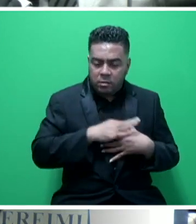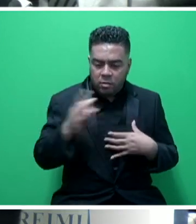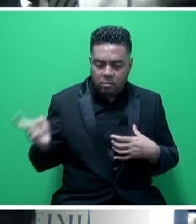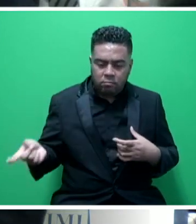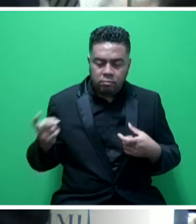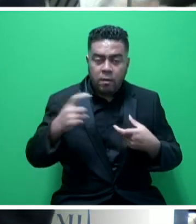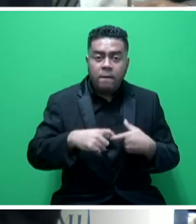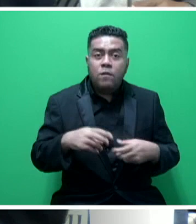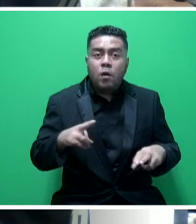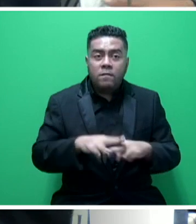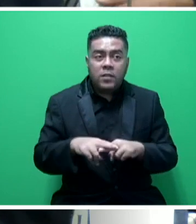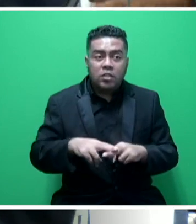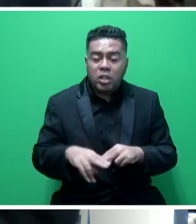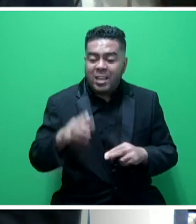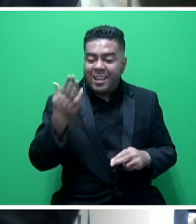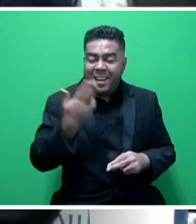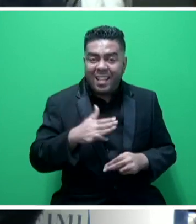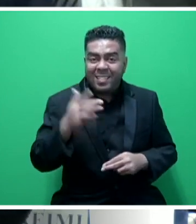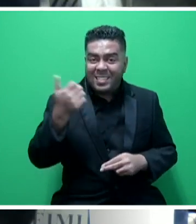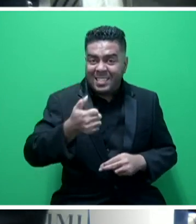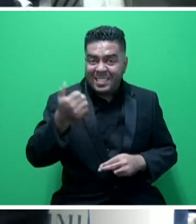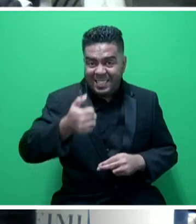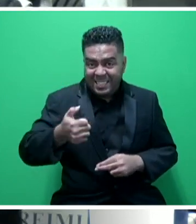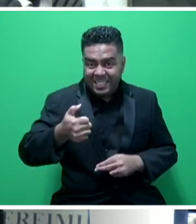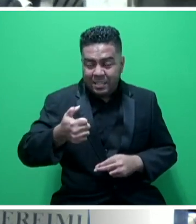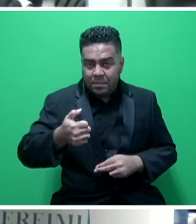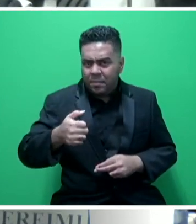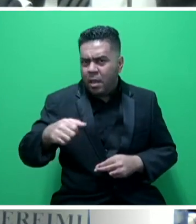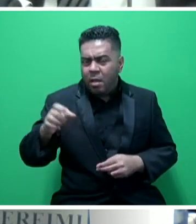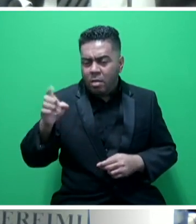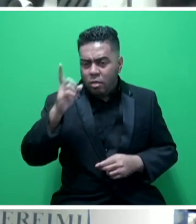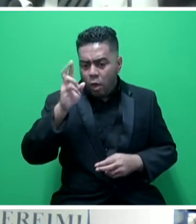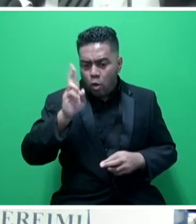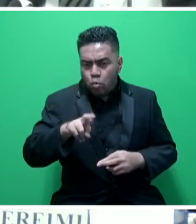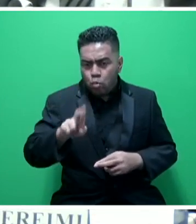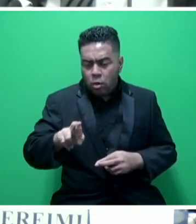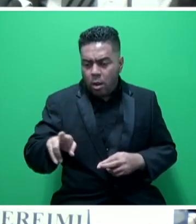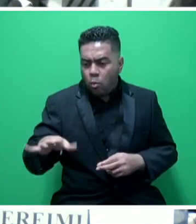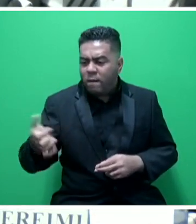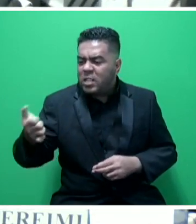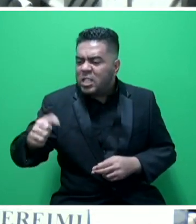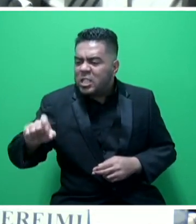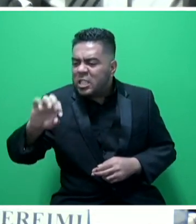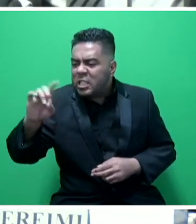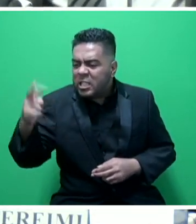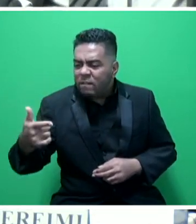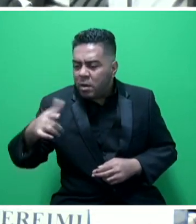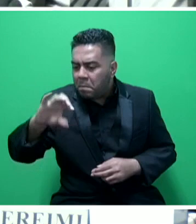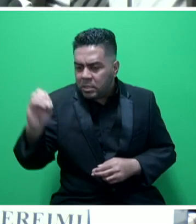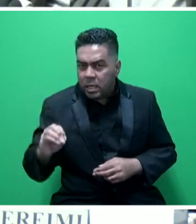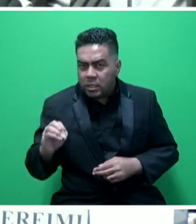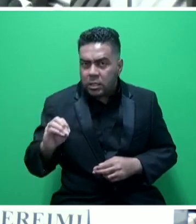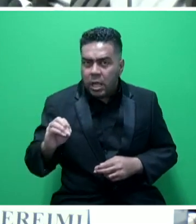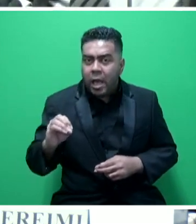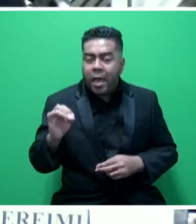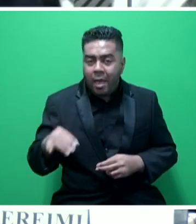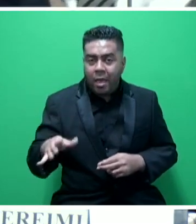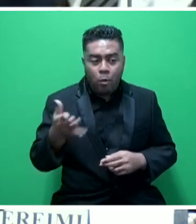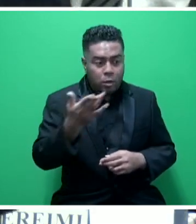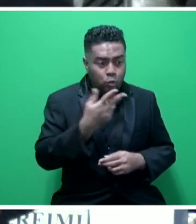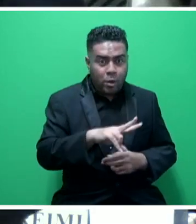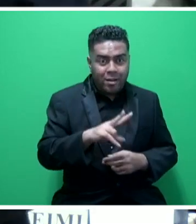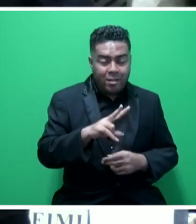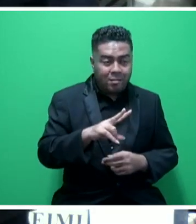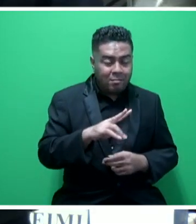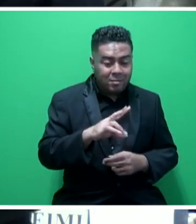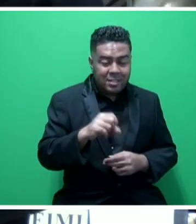Fiji particularly, in 1966, the rural population was around 67%, whereas in the 2017